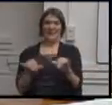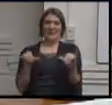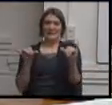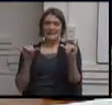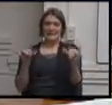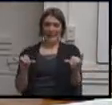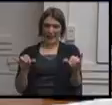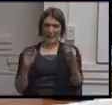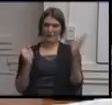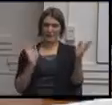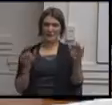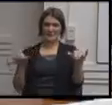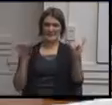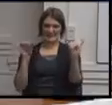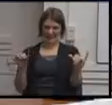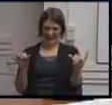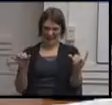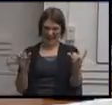dollar figure